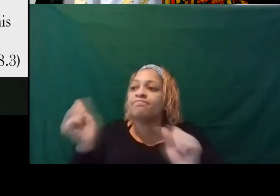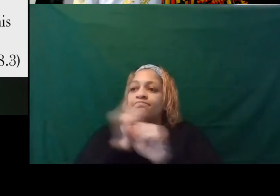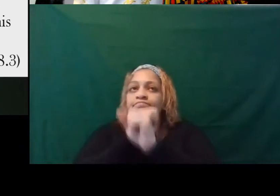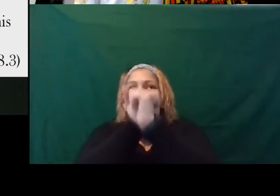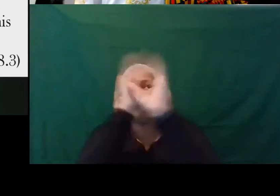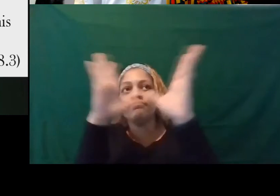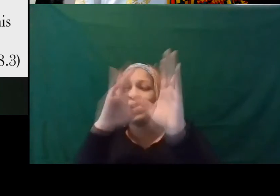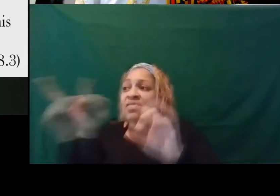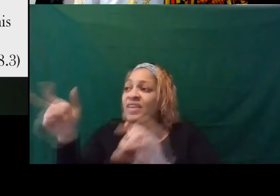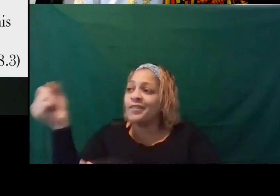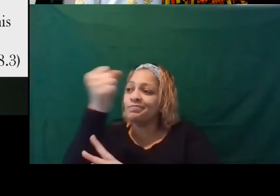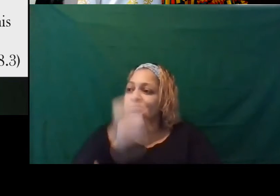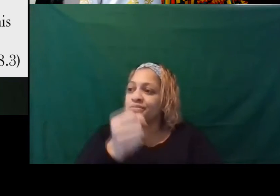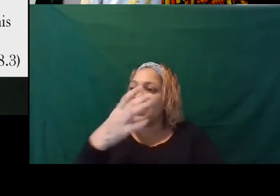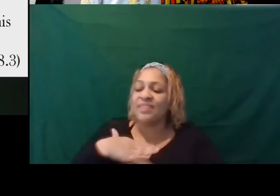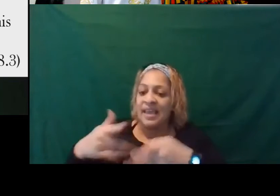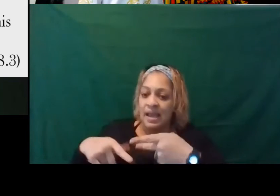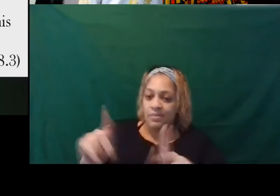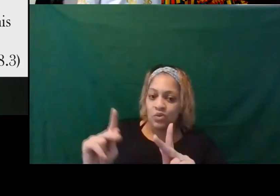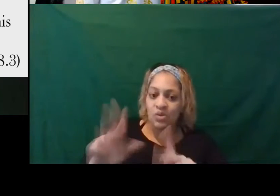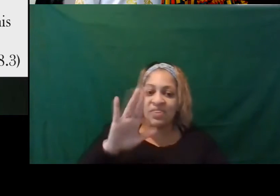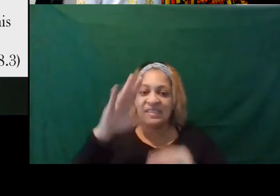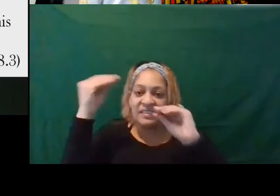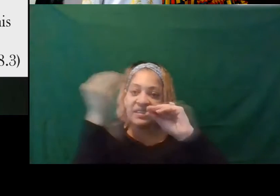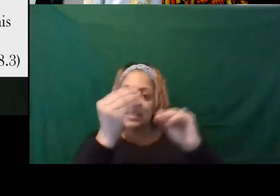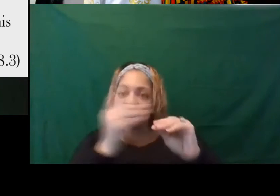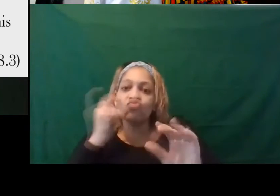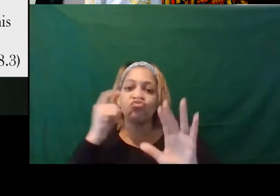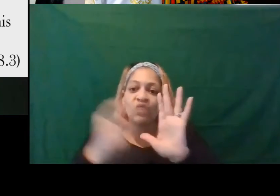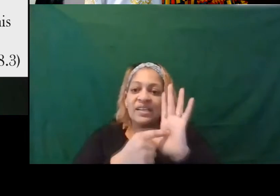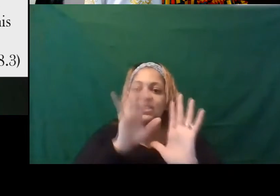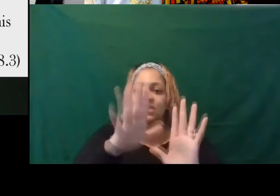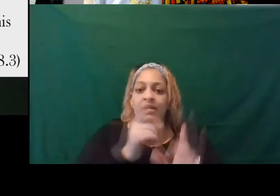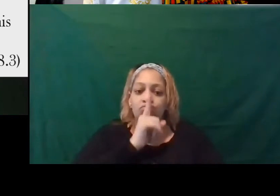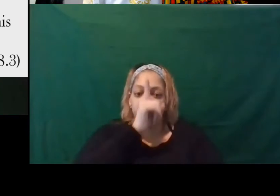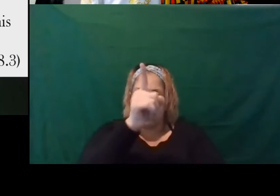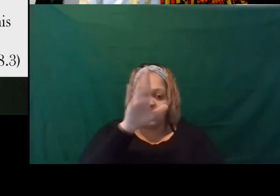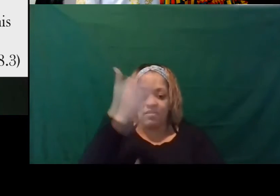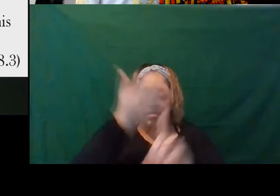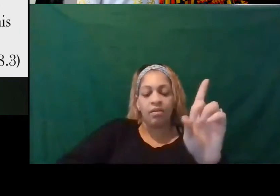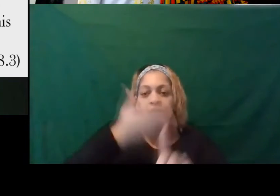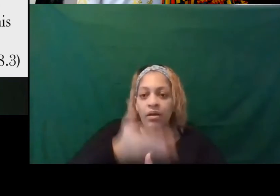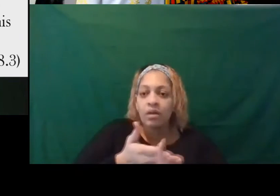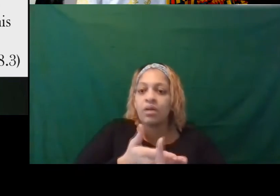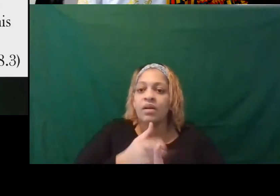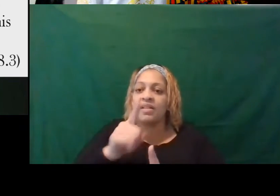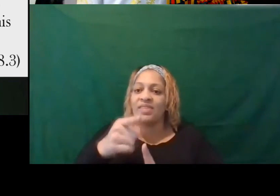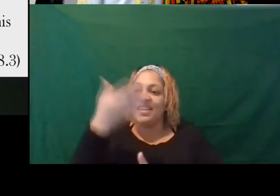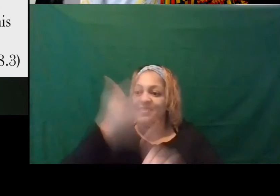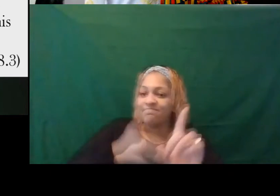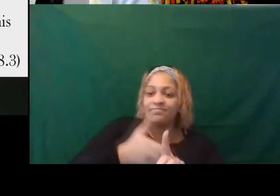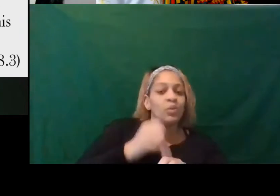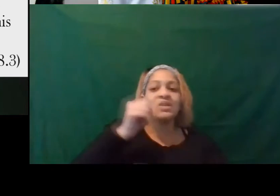the opportunity to embody this teaching, to recognize the truth of their being. Then they would no